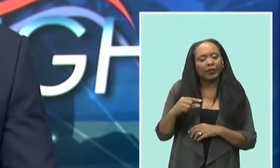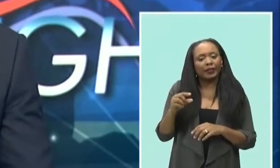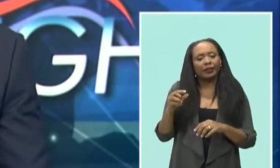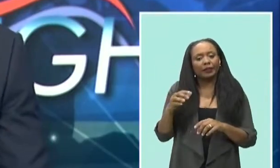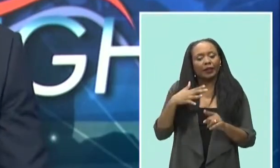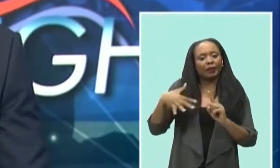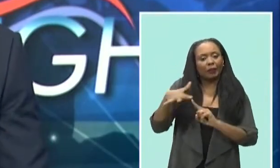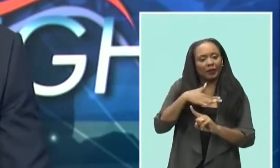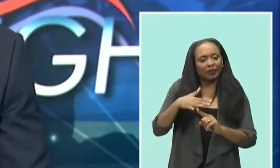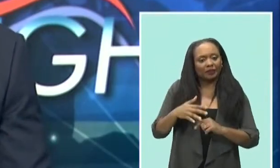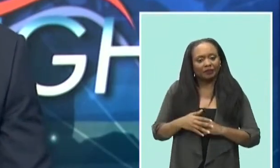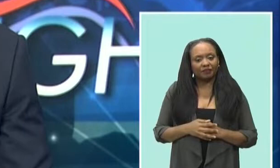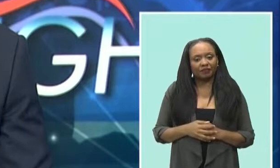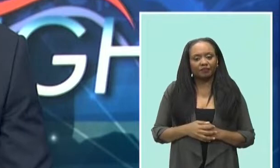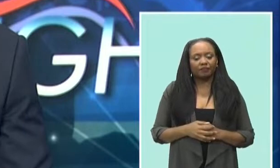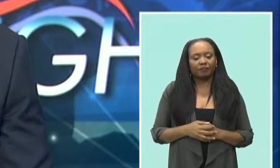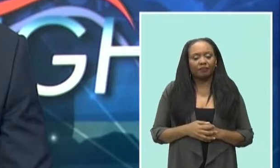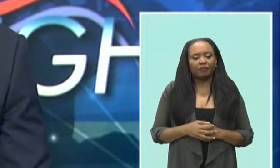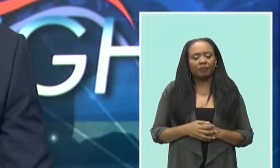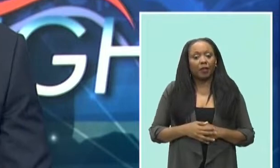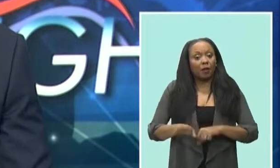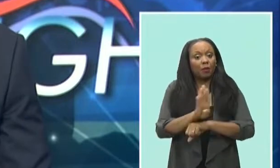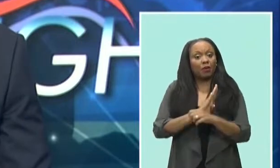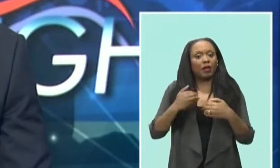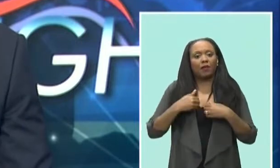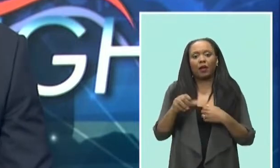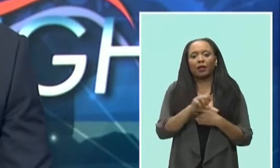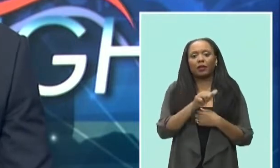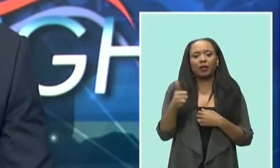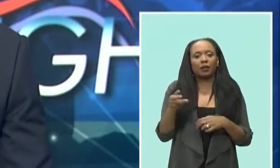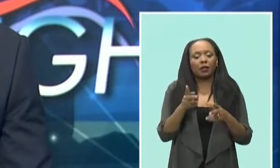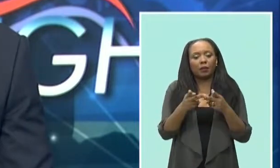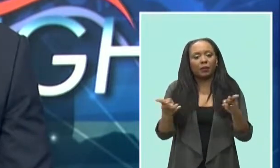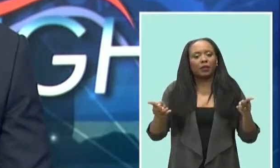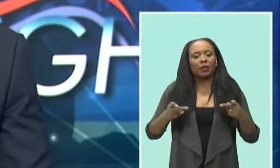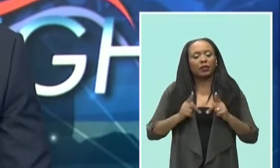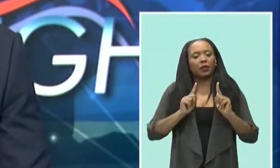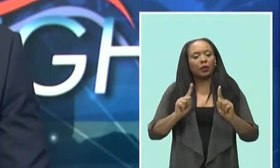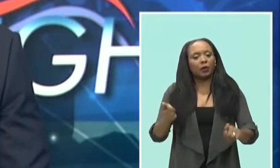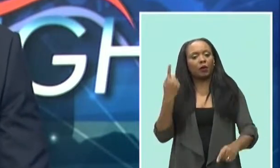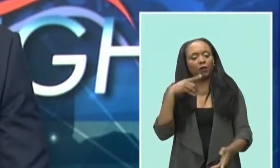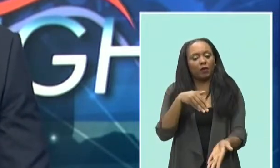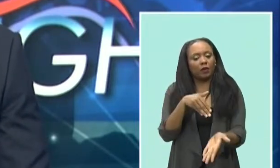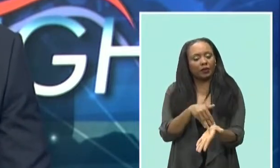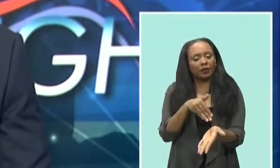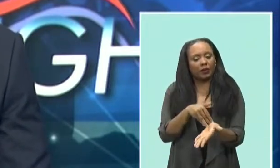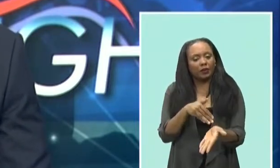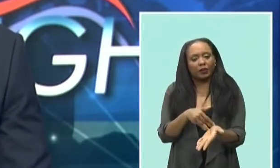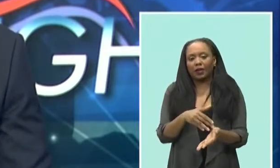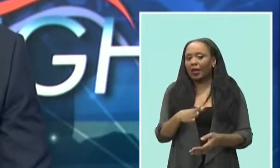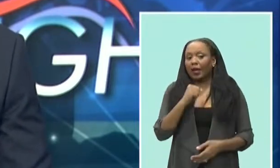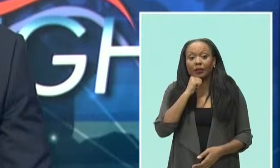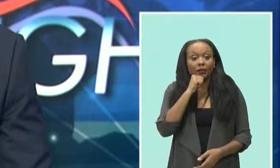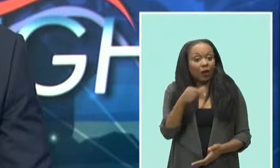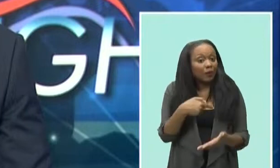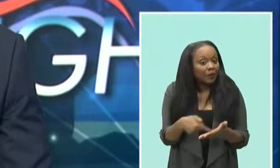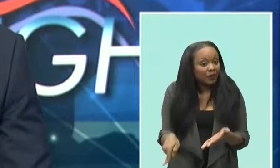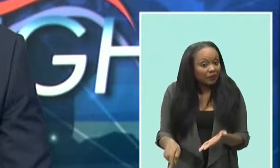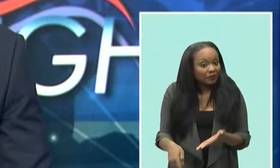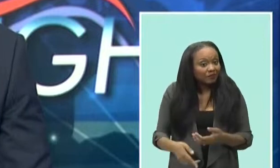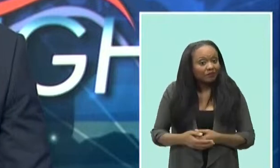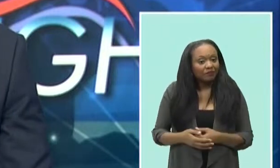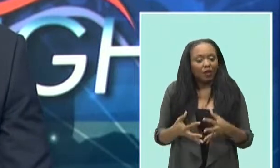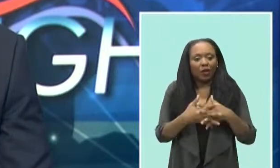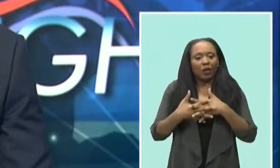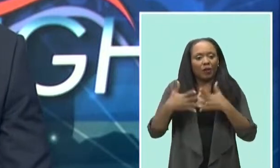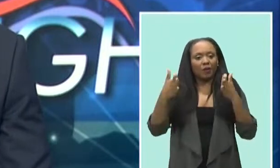to another source of medical care that they will not have to pay for. This as the American University of Barbados School of